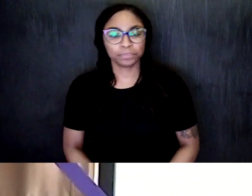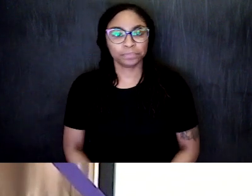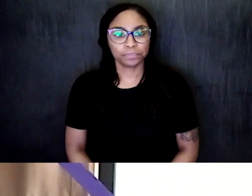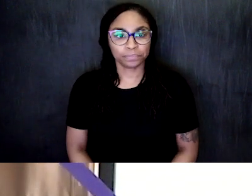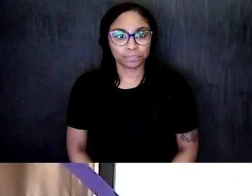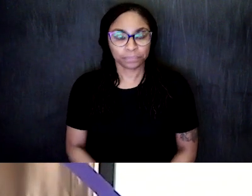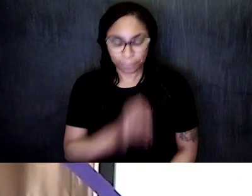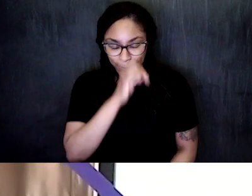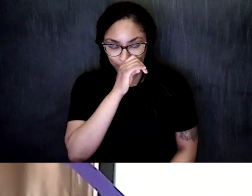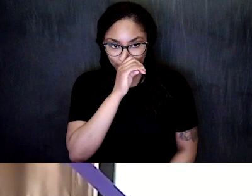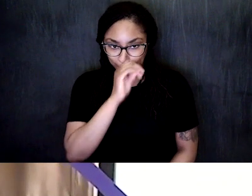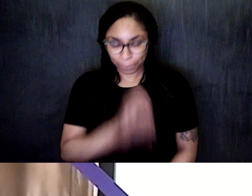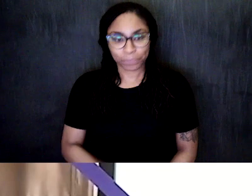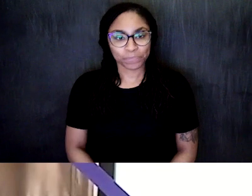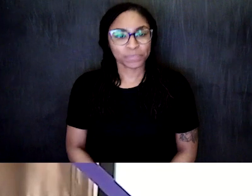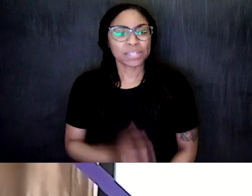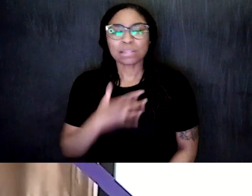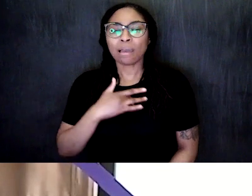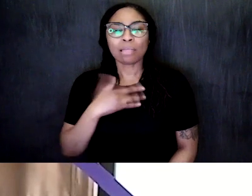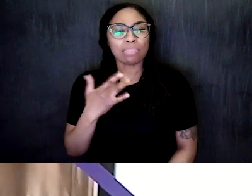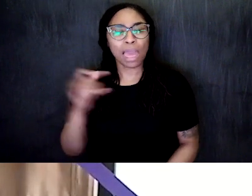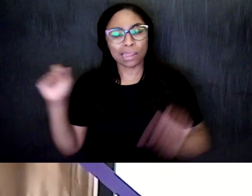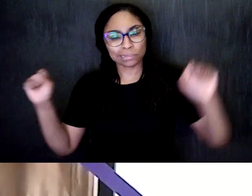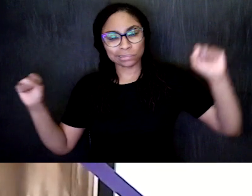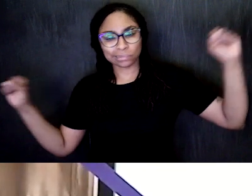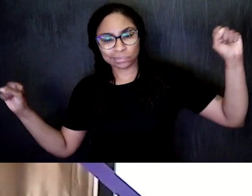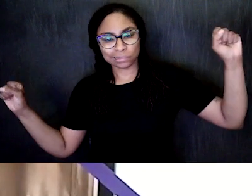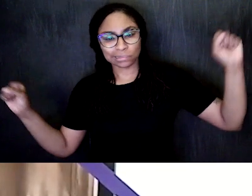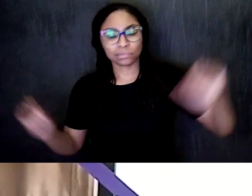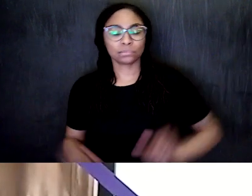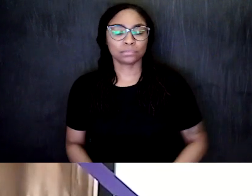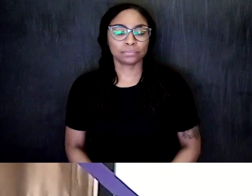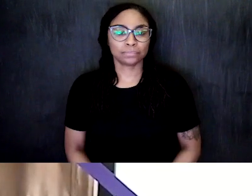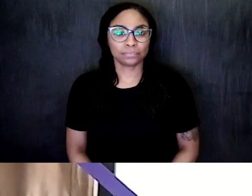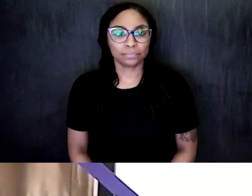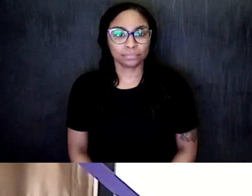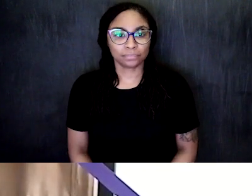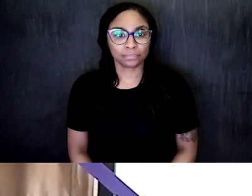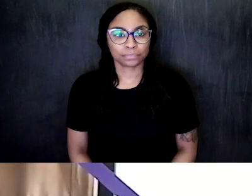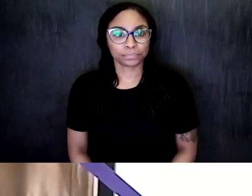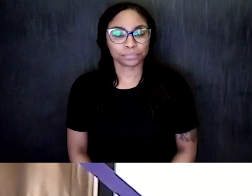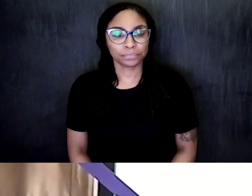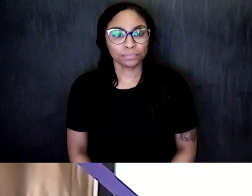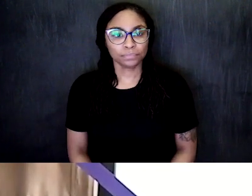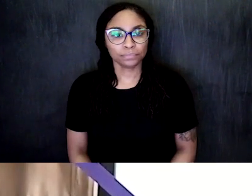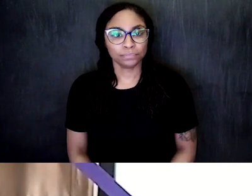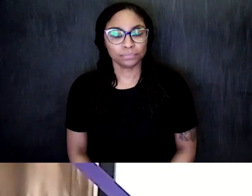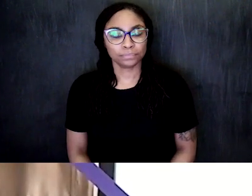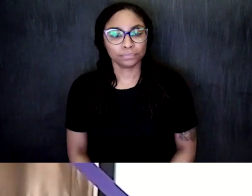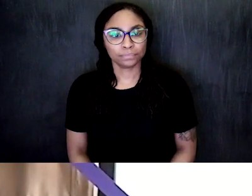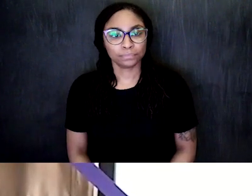Nice. So same thing, we want a gentle tug. Think again about length.